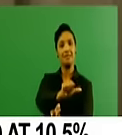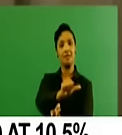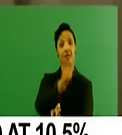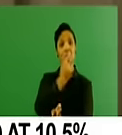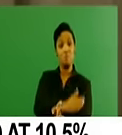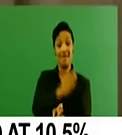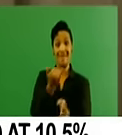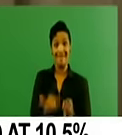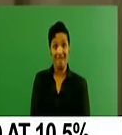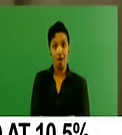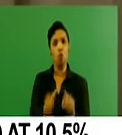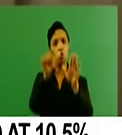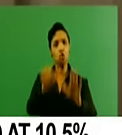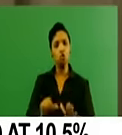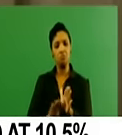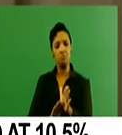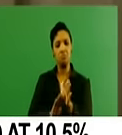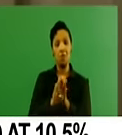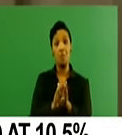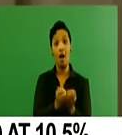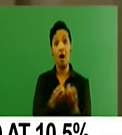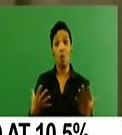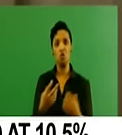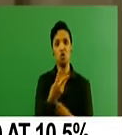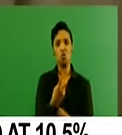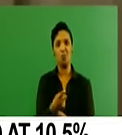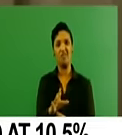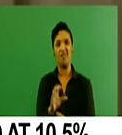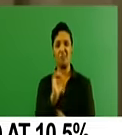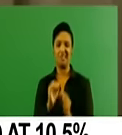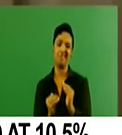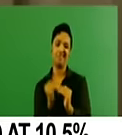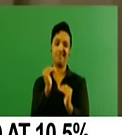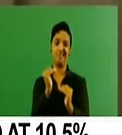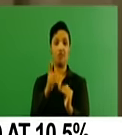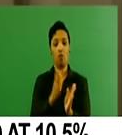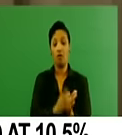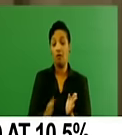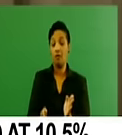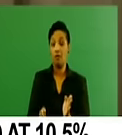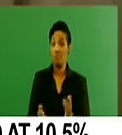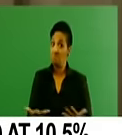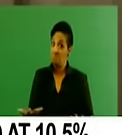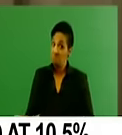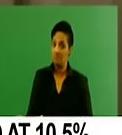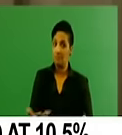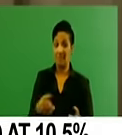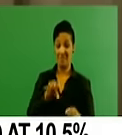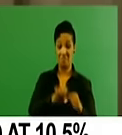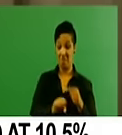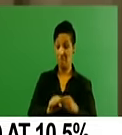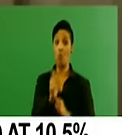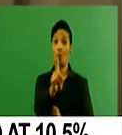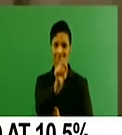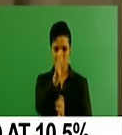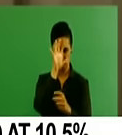between 2.1 and 2.5% for every one of the remaining quarters. So that tells you that the starting